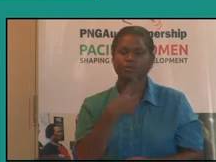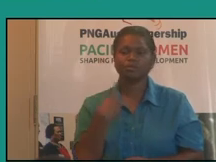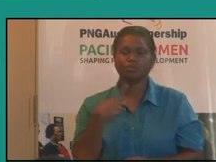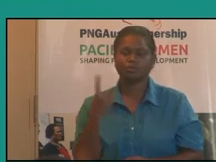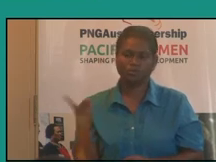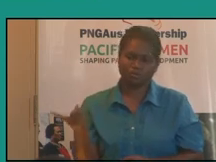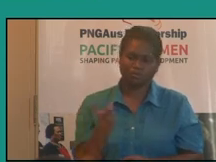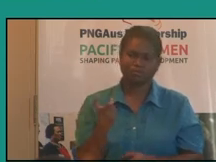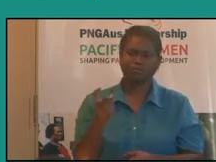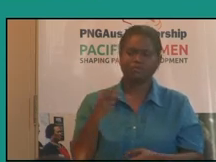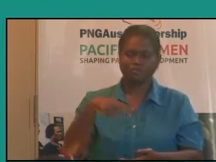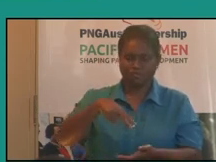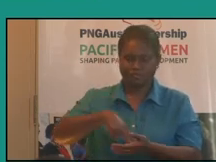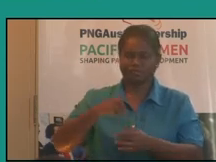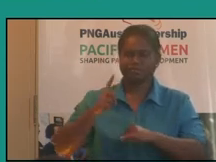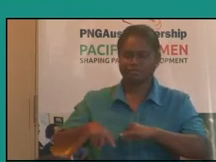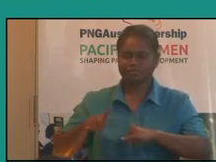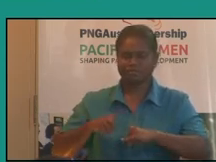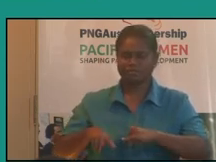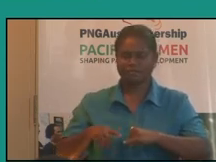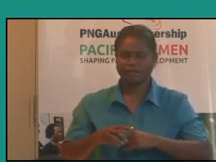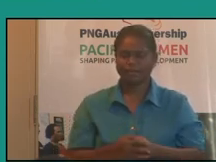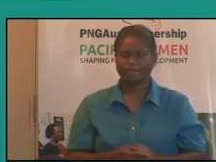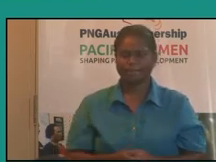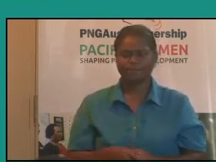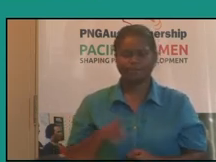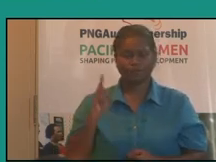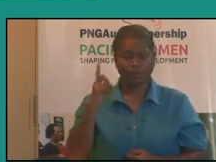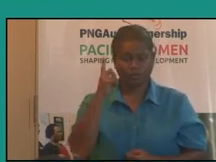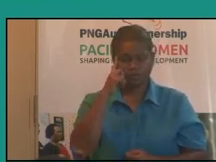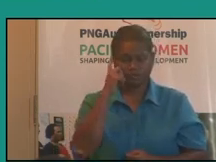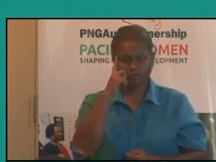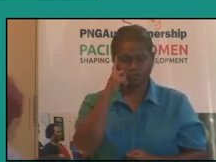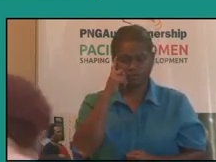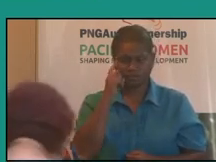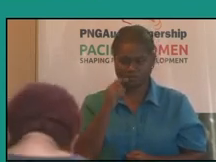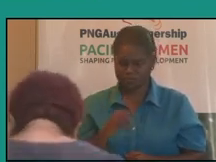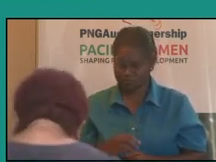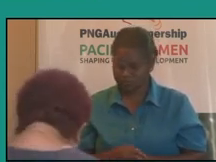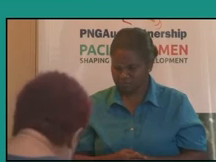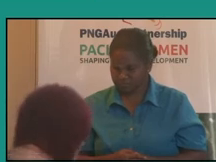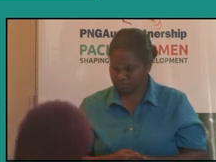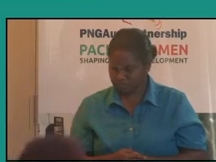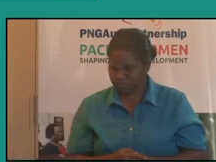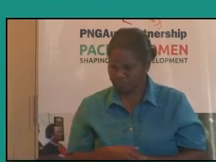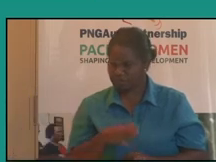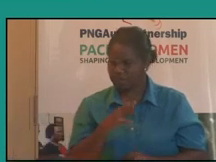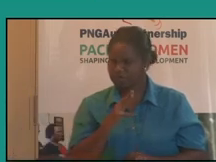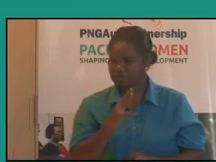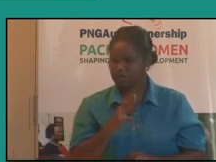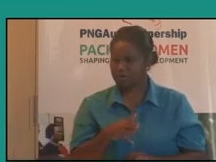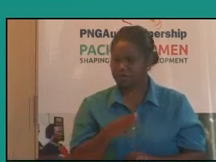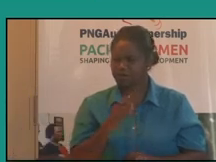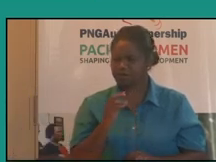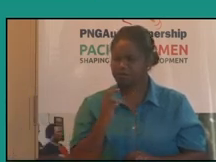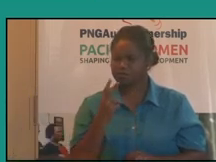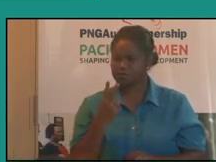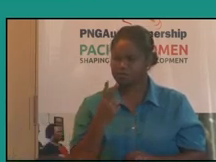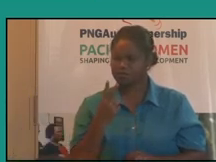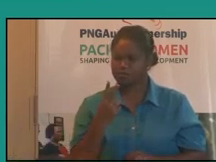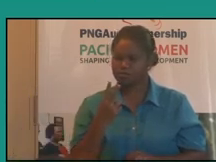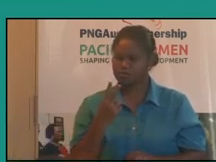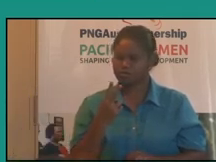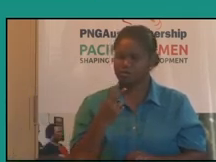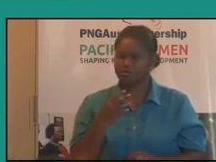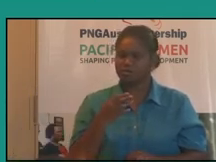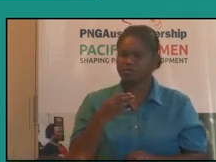the challenges that come to them. And just one observation is that in 92, we had 16. Then in